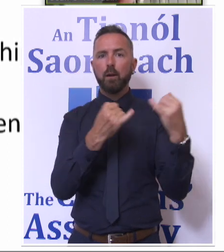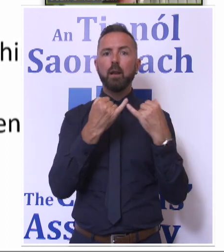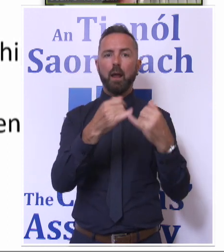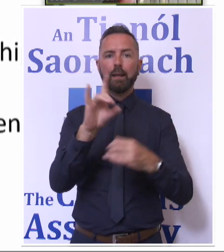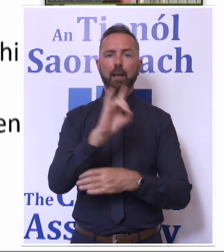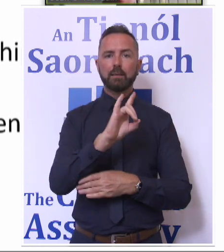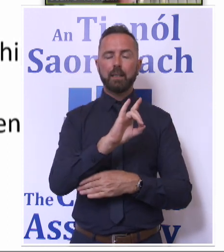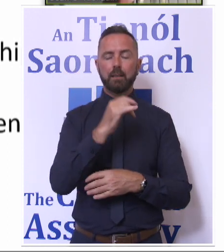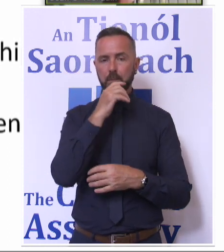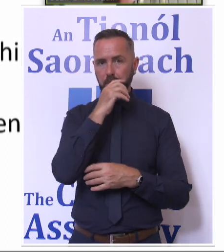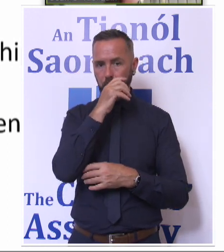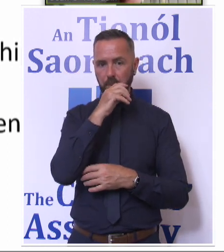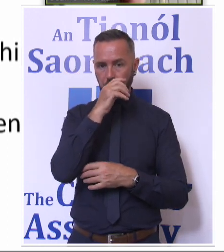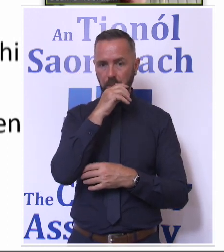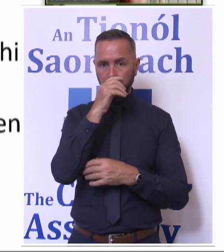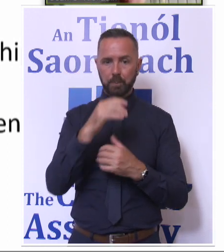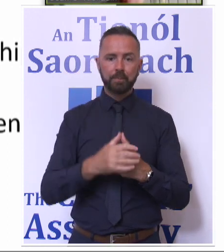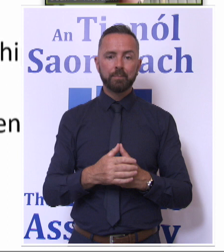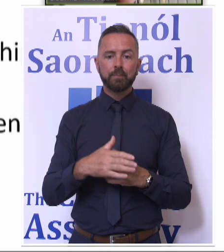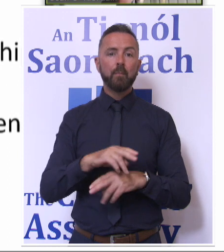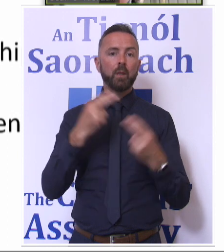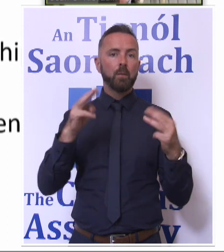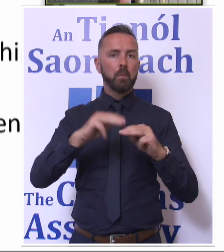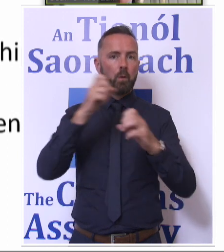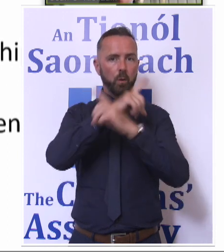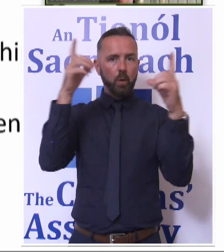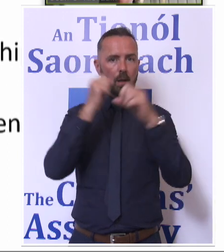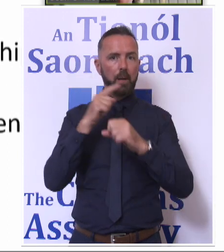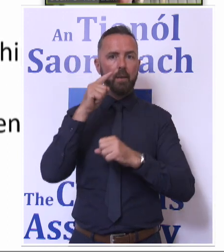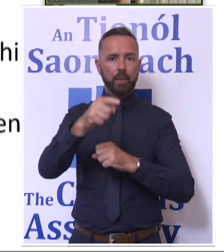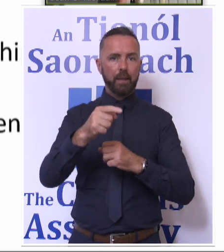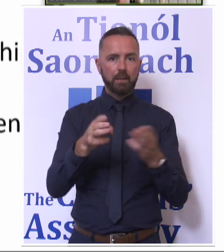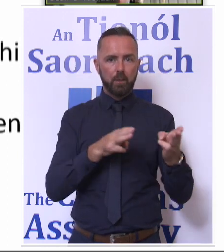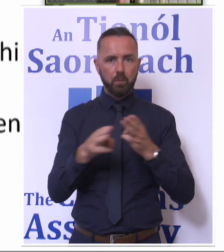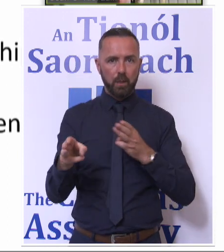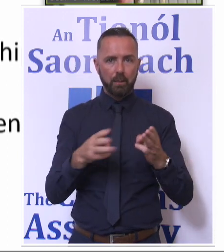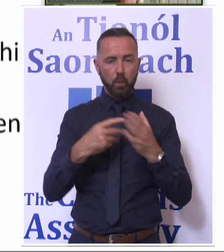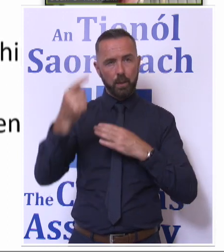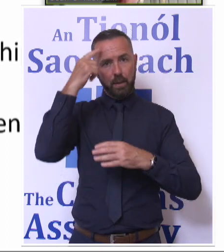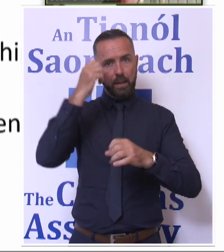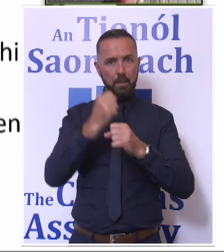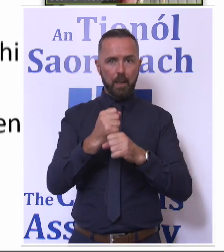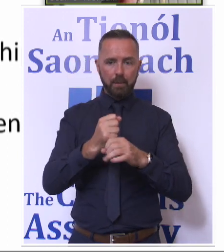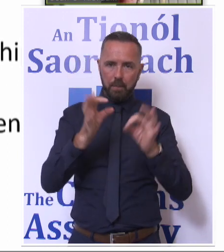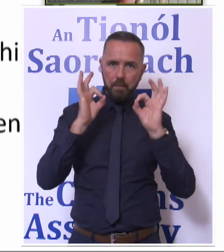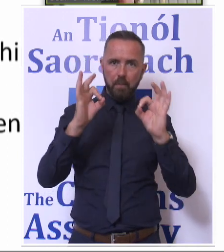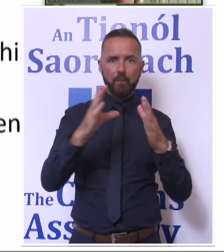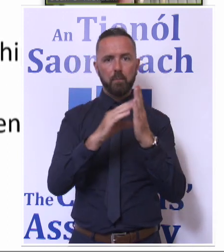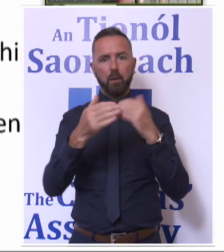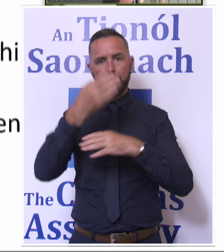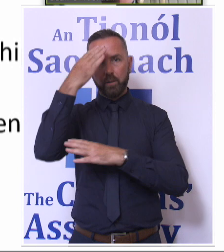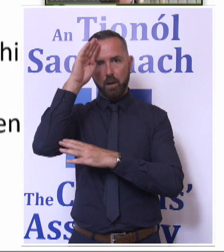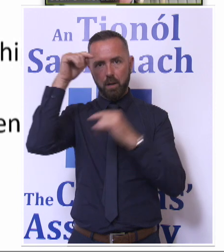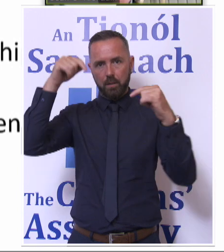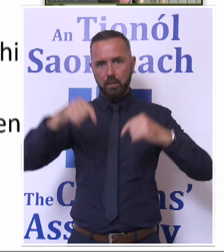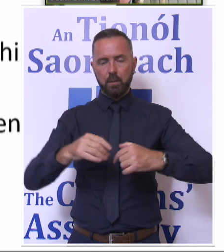So, you know, we need to just be alert to these factors as we think in terms of the ideal model for Dublin. We'll go into that in a